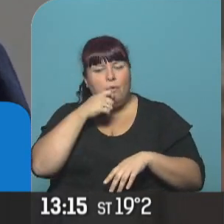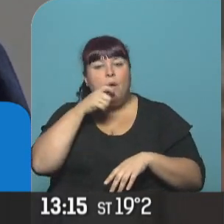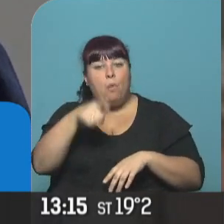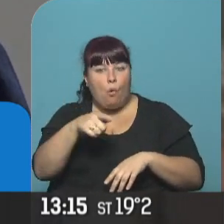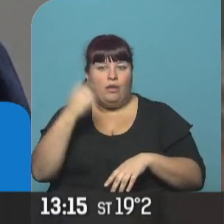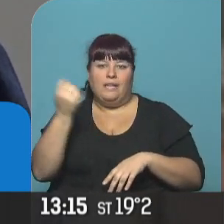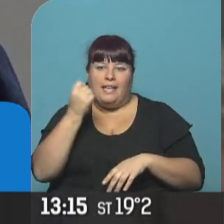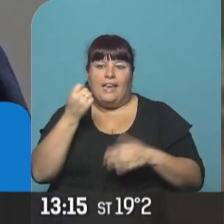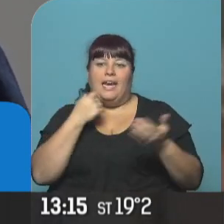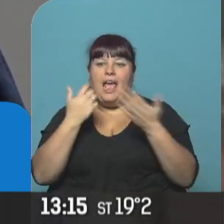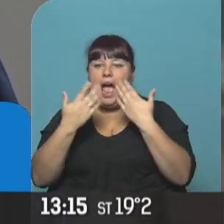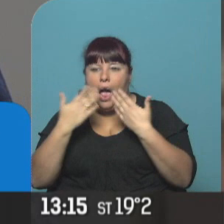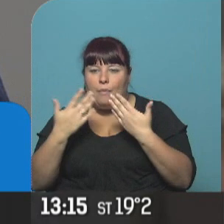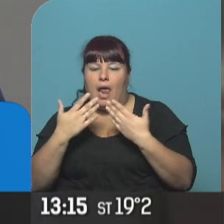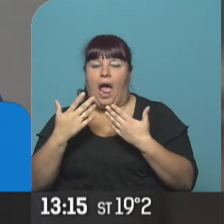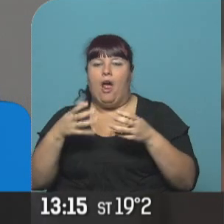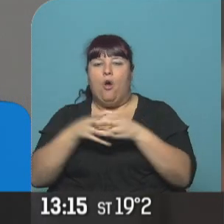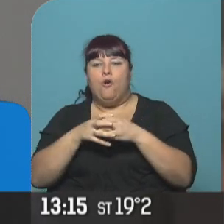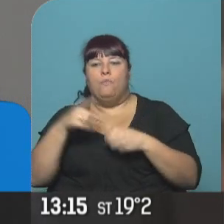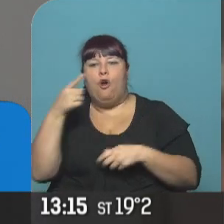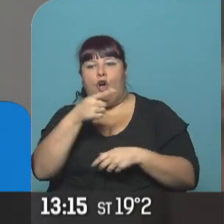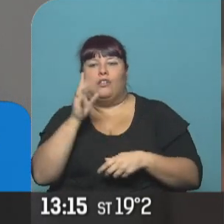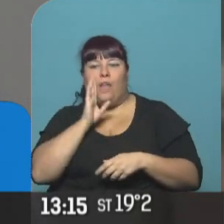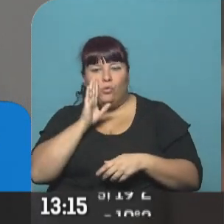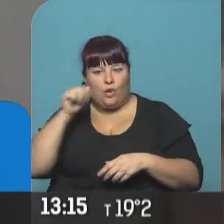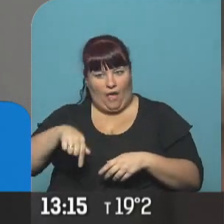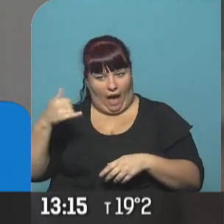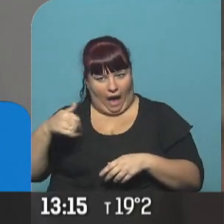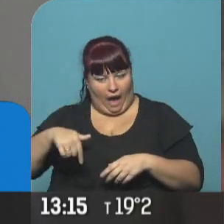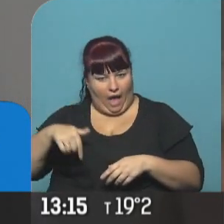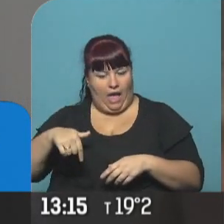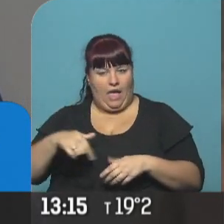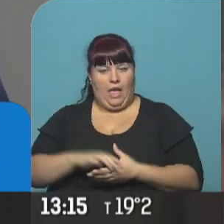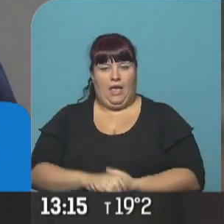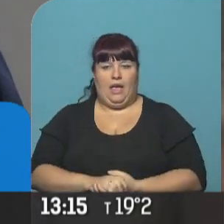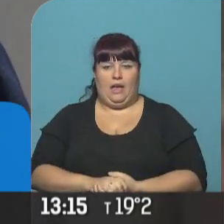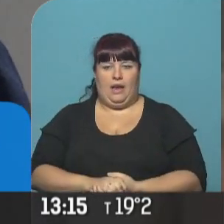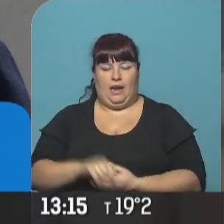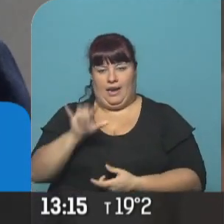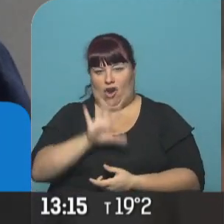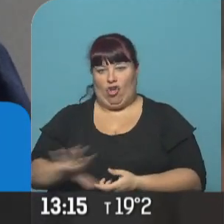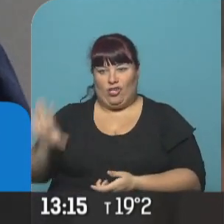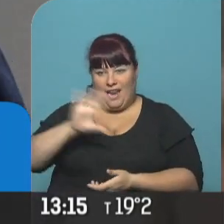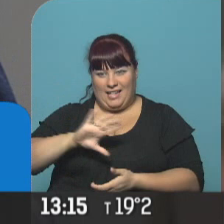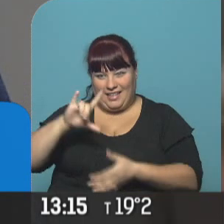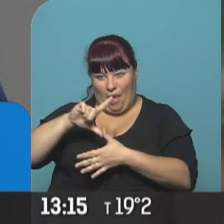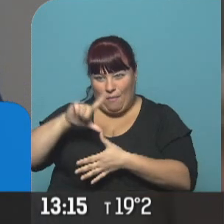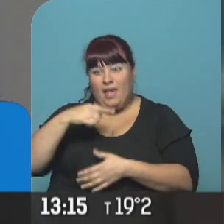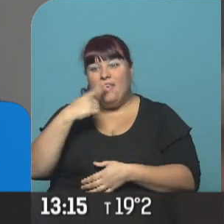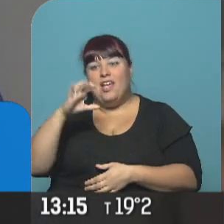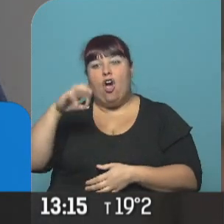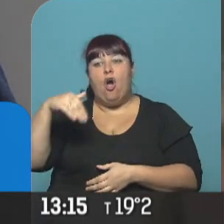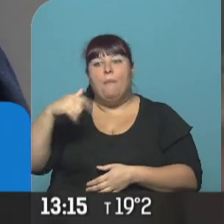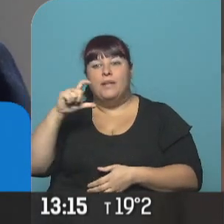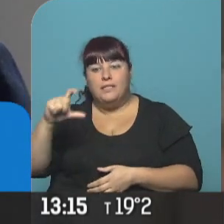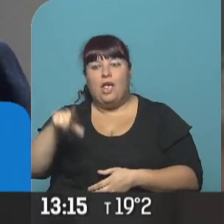that do exist in this continent? When President Trump says things like the WTO is another one of our disasters, when he